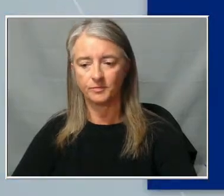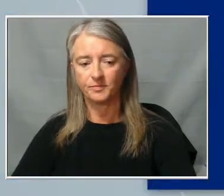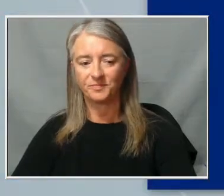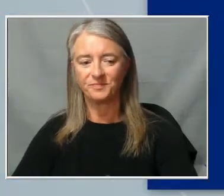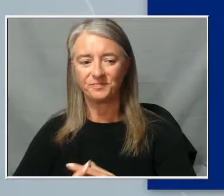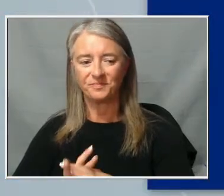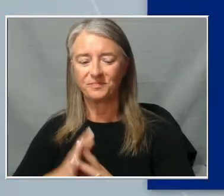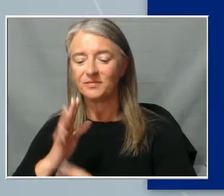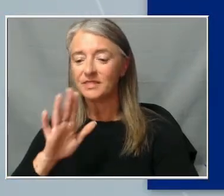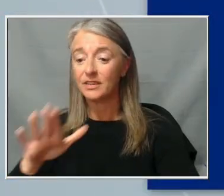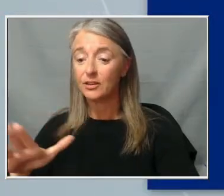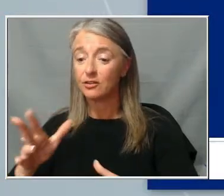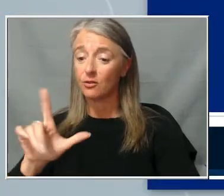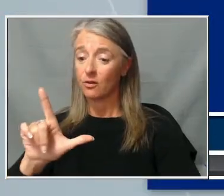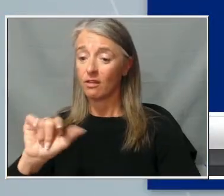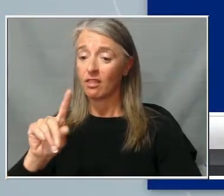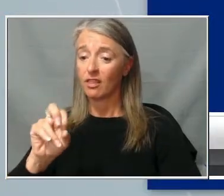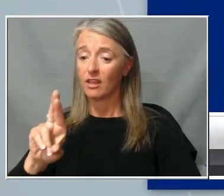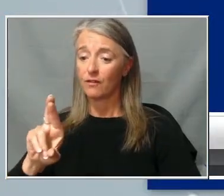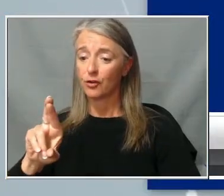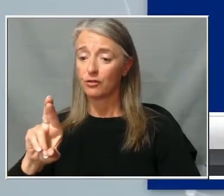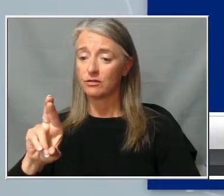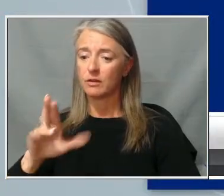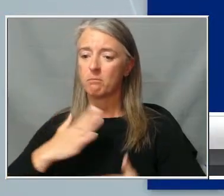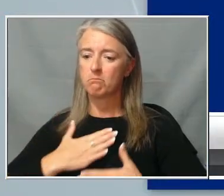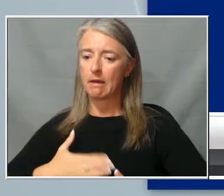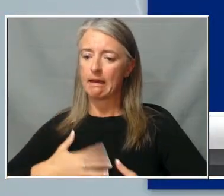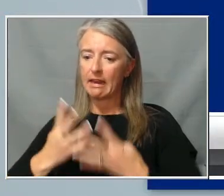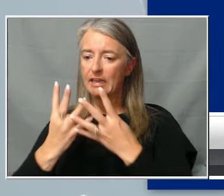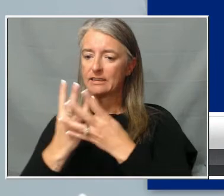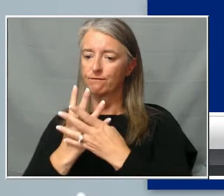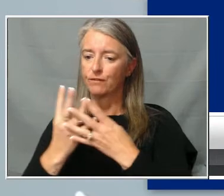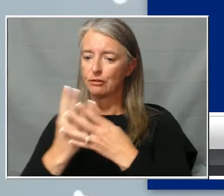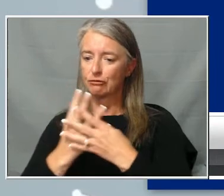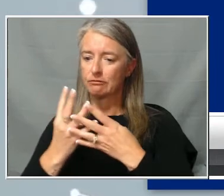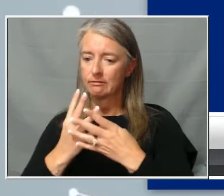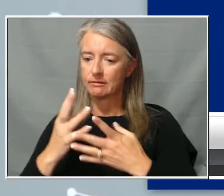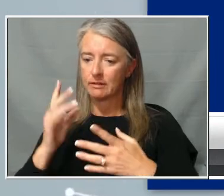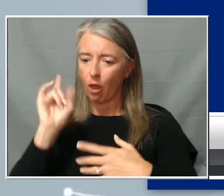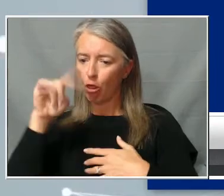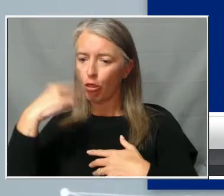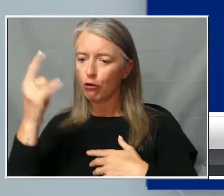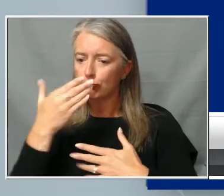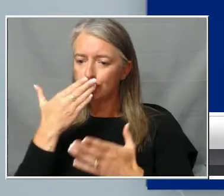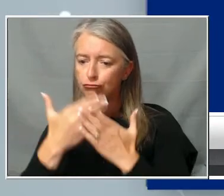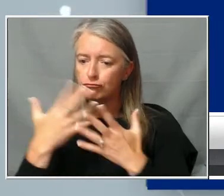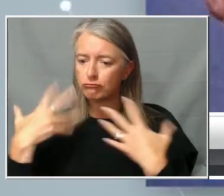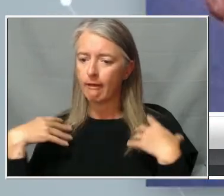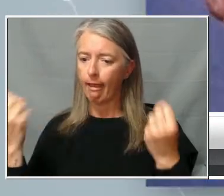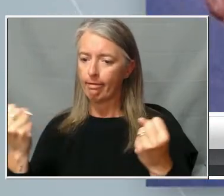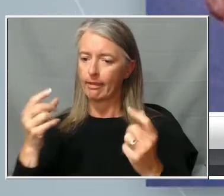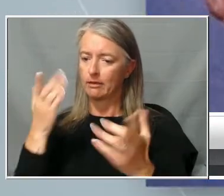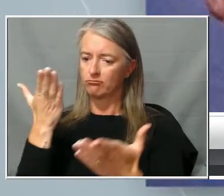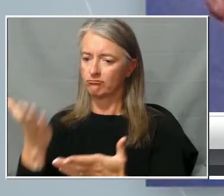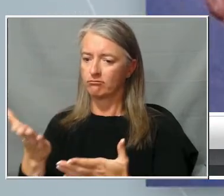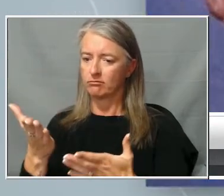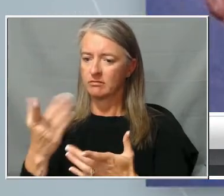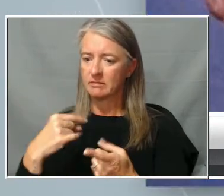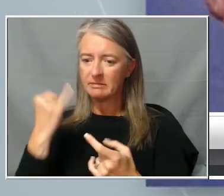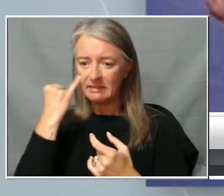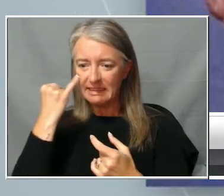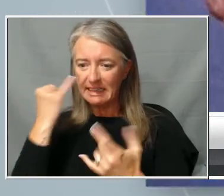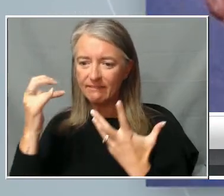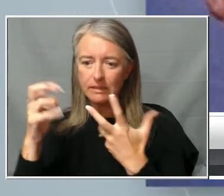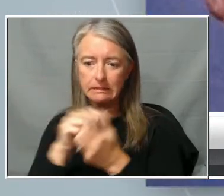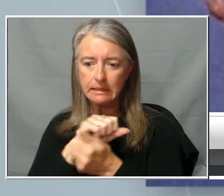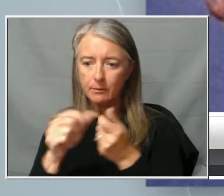Your liver is your body's filter, and here's what a healthy, clean filter looks like. But what happens when your filter gets damaged, and what can we do